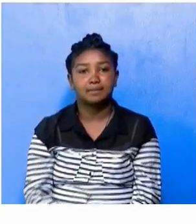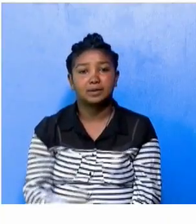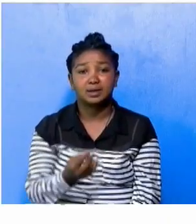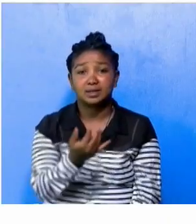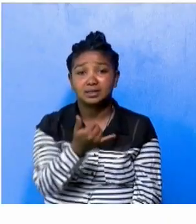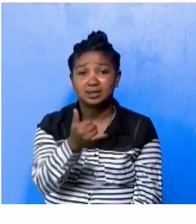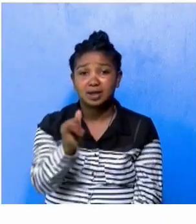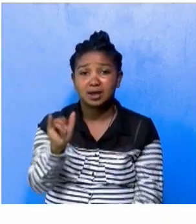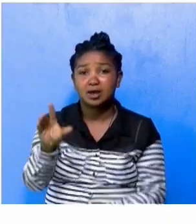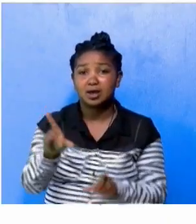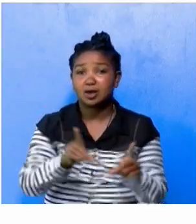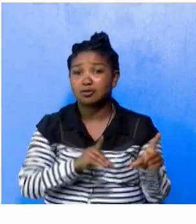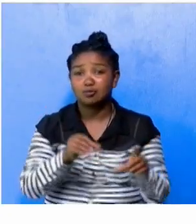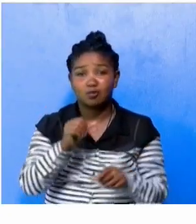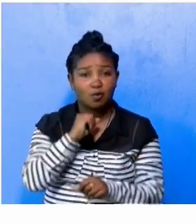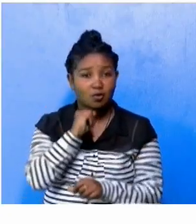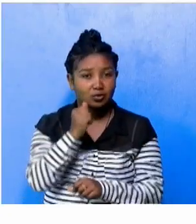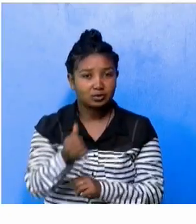don't